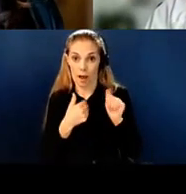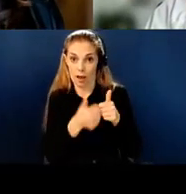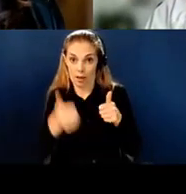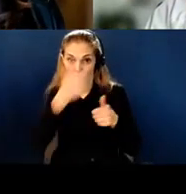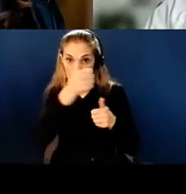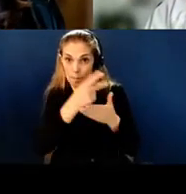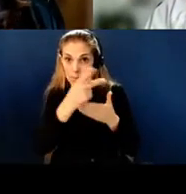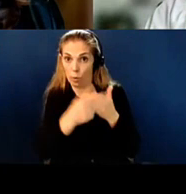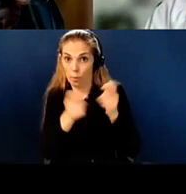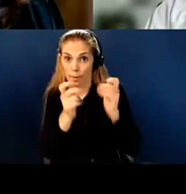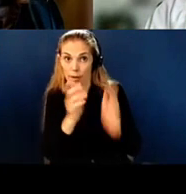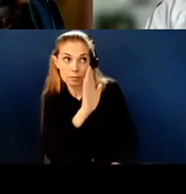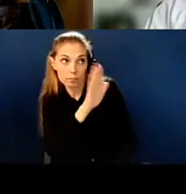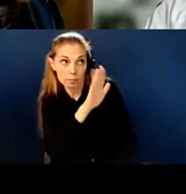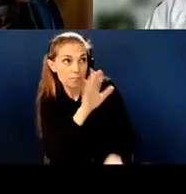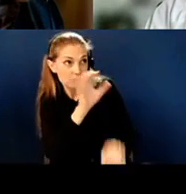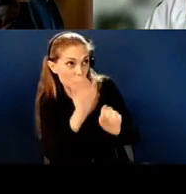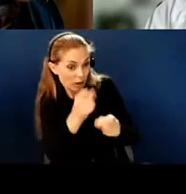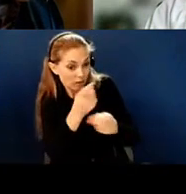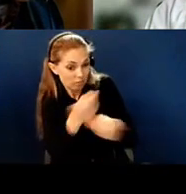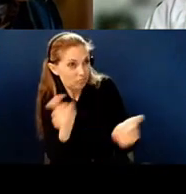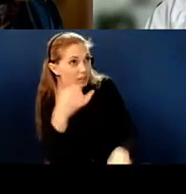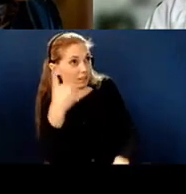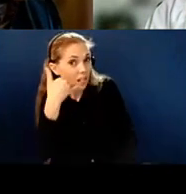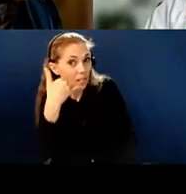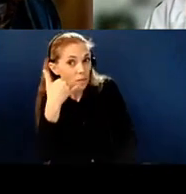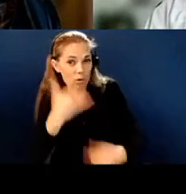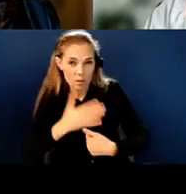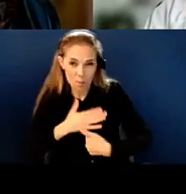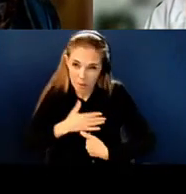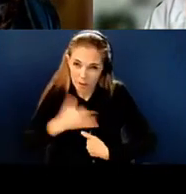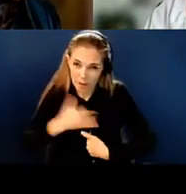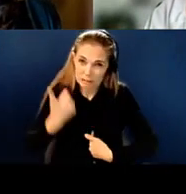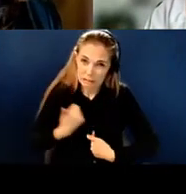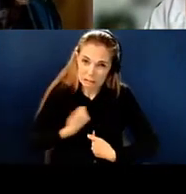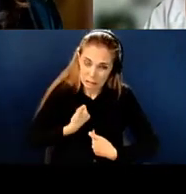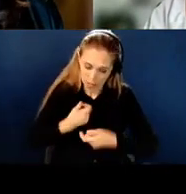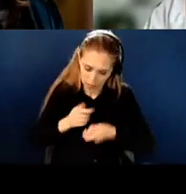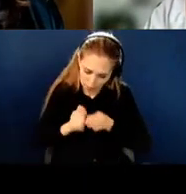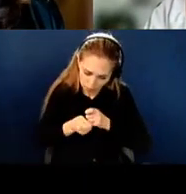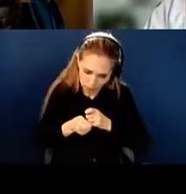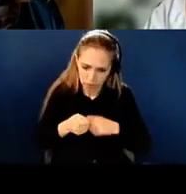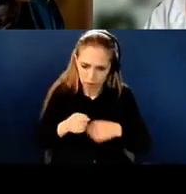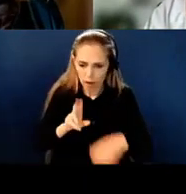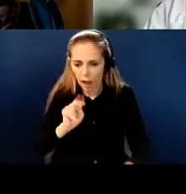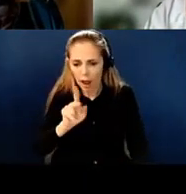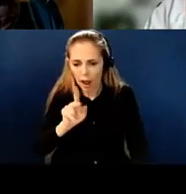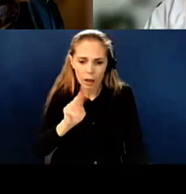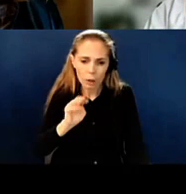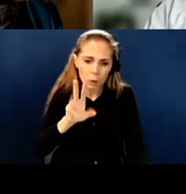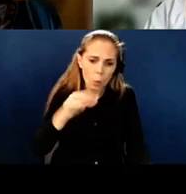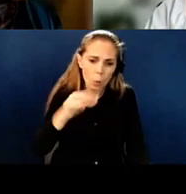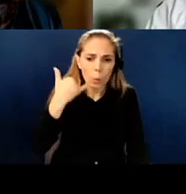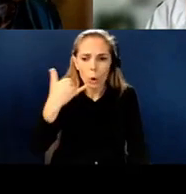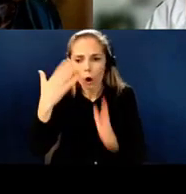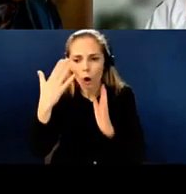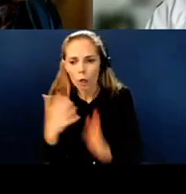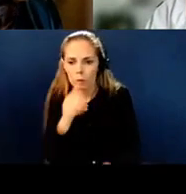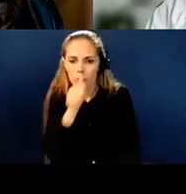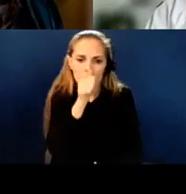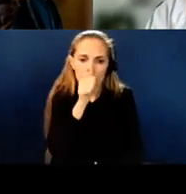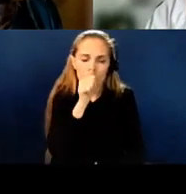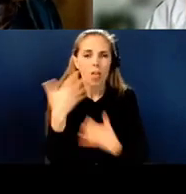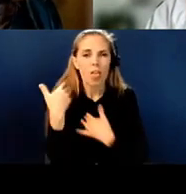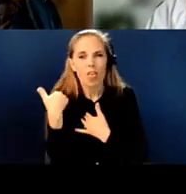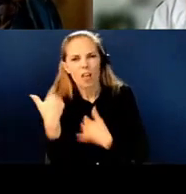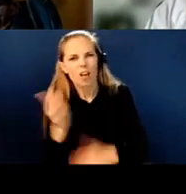our personal cell phones to say unknown caller in order to protect our privacy every time we needed to talk to a learner. It